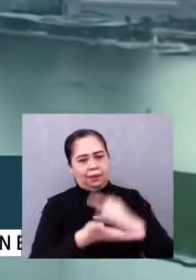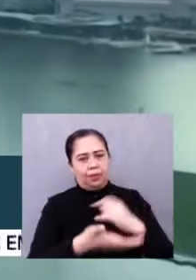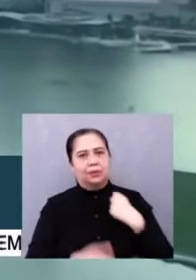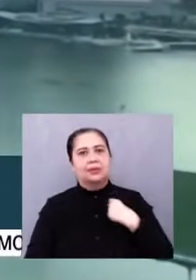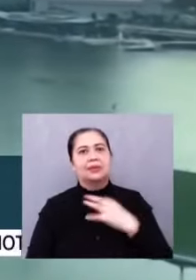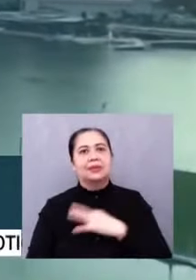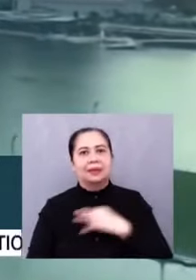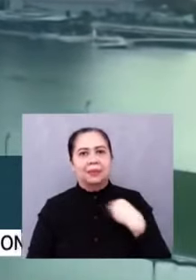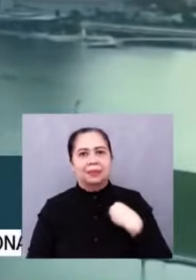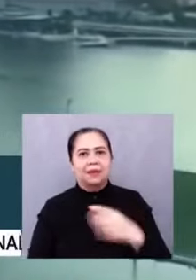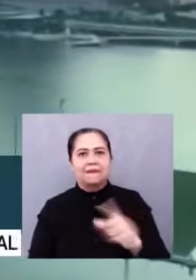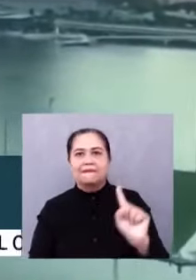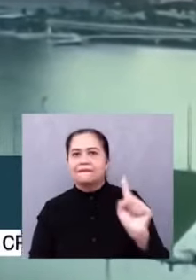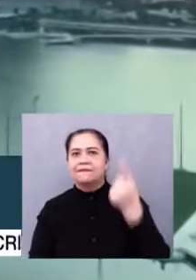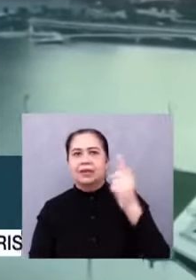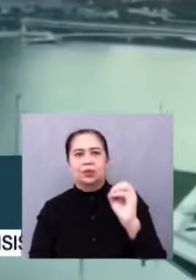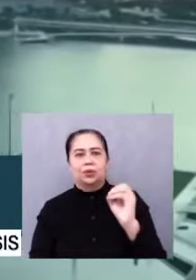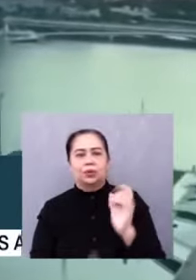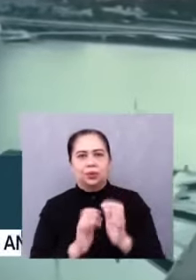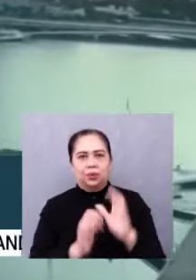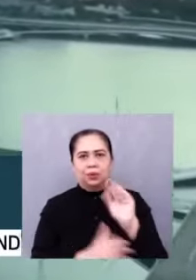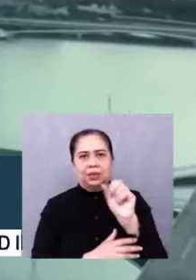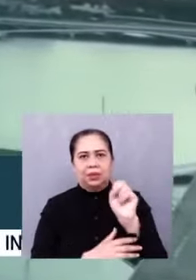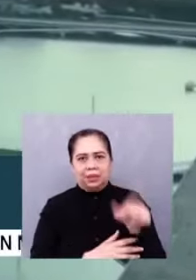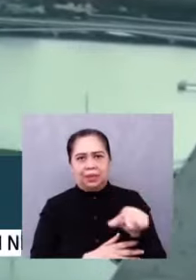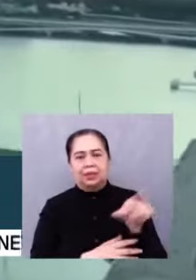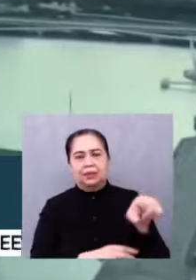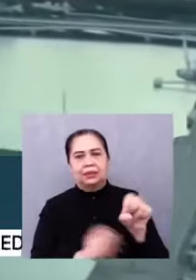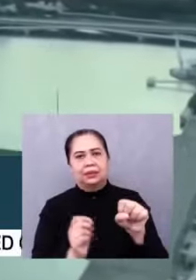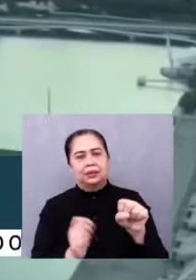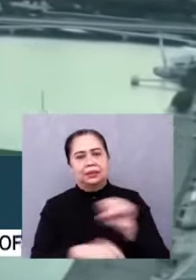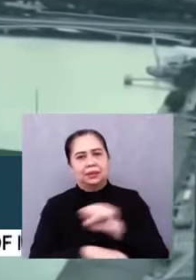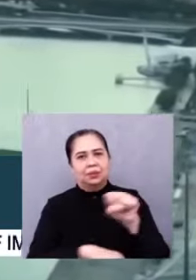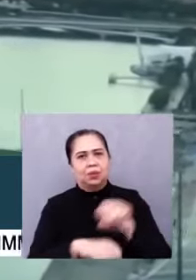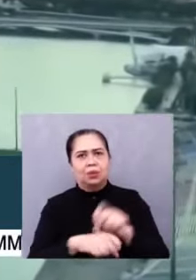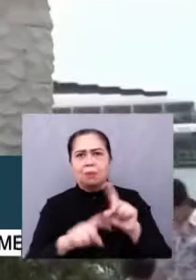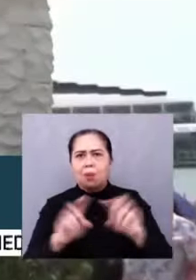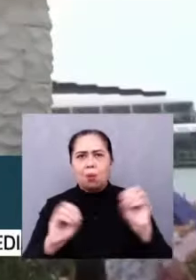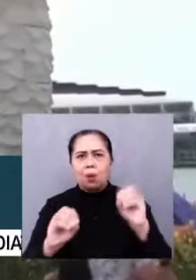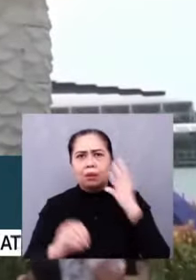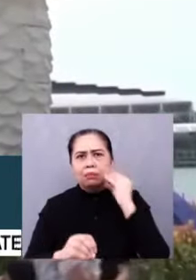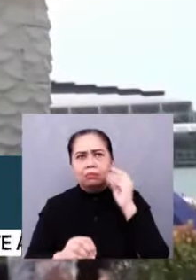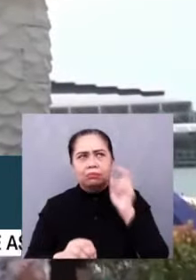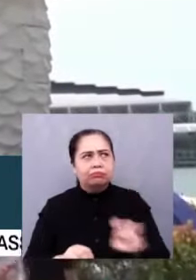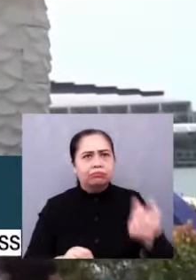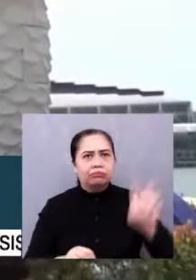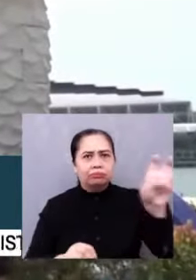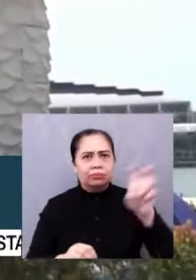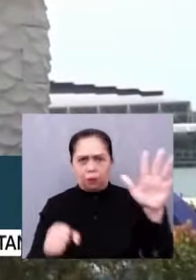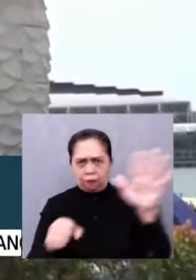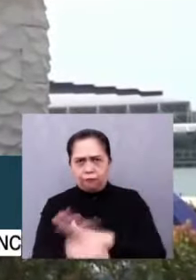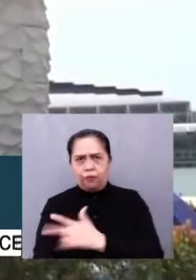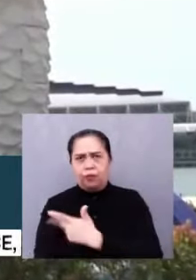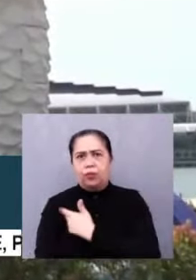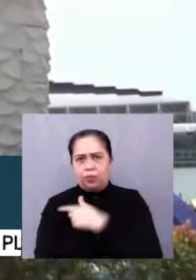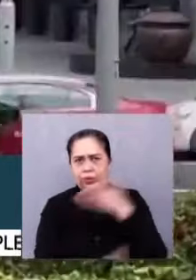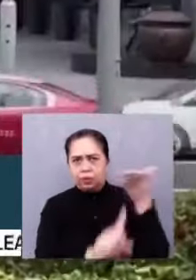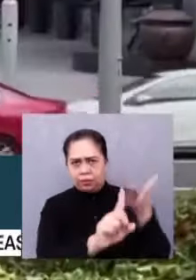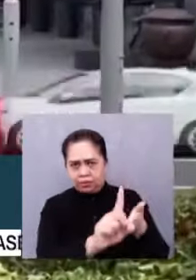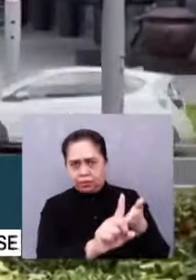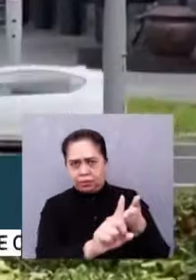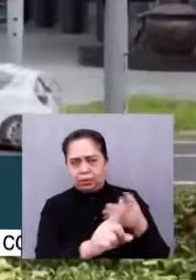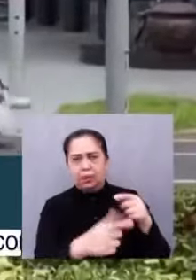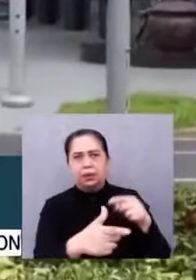first Omicron case in the city-state with no travel history. The patient is fully vaccinated against COVID-19 and is